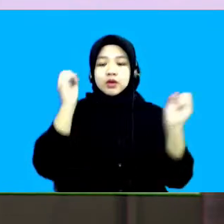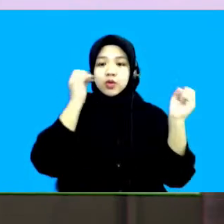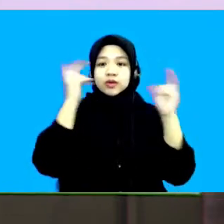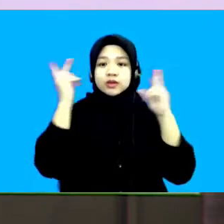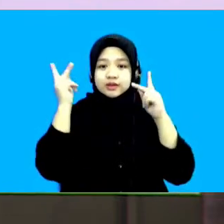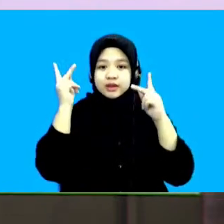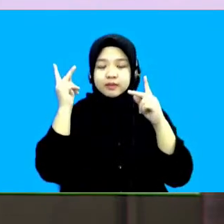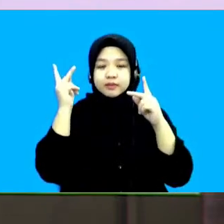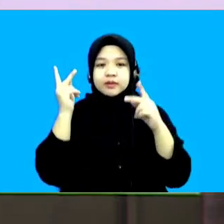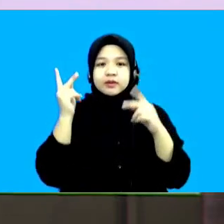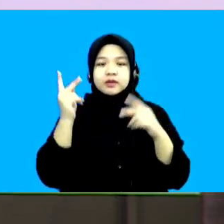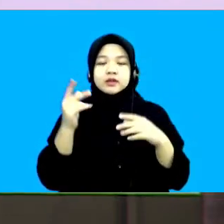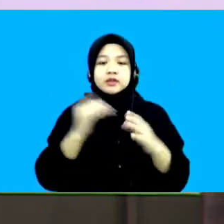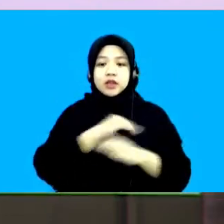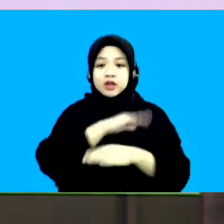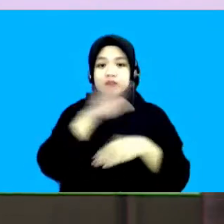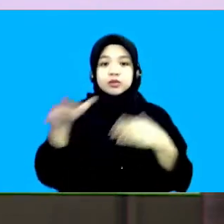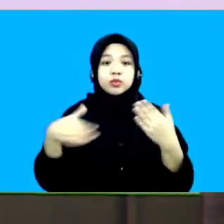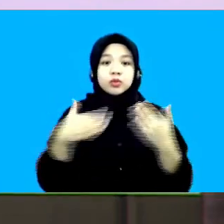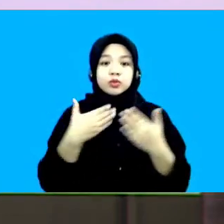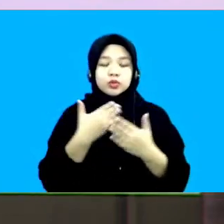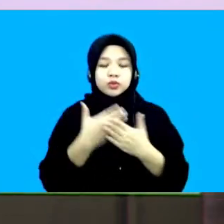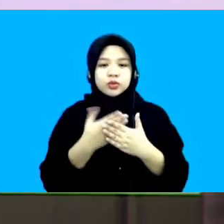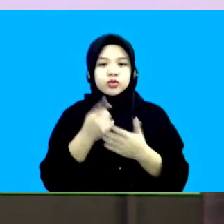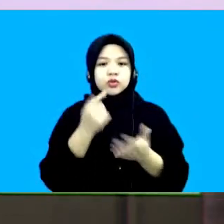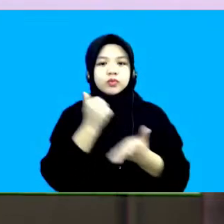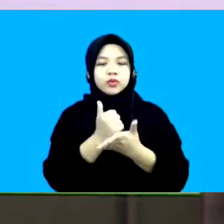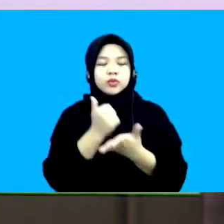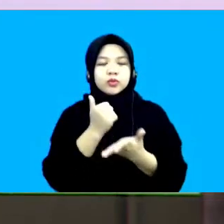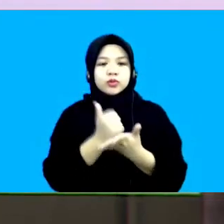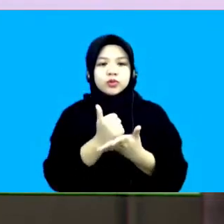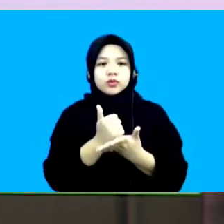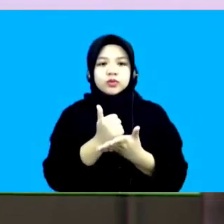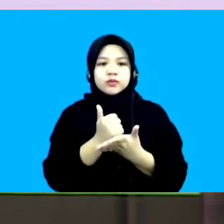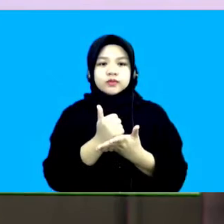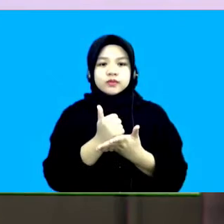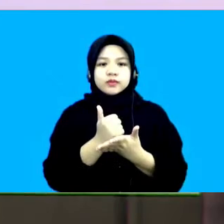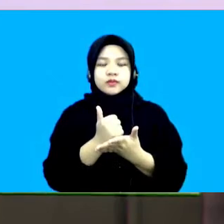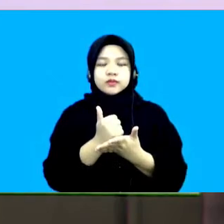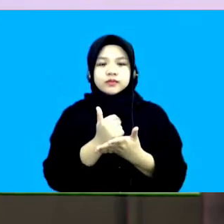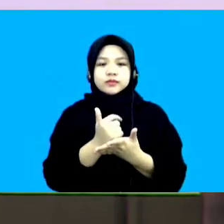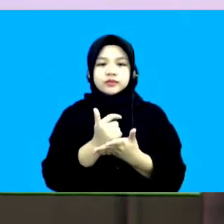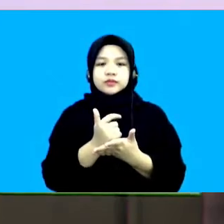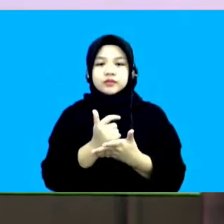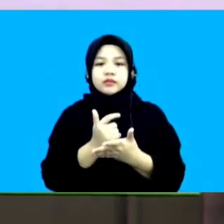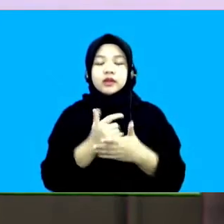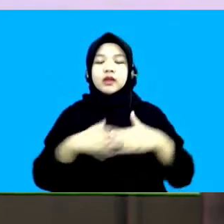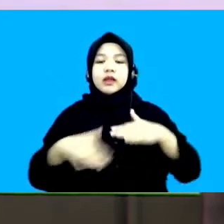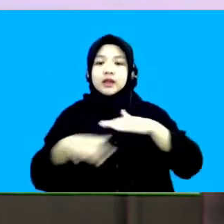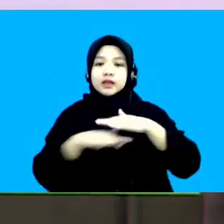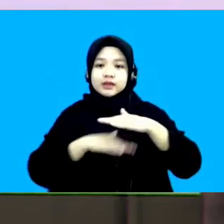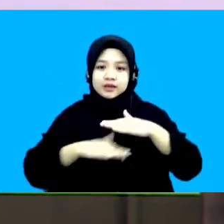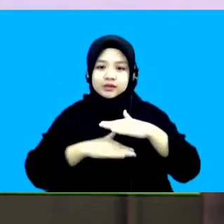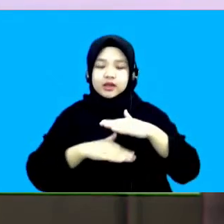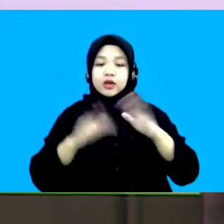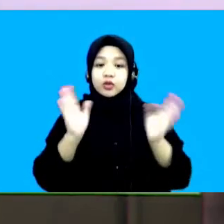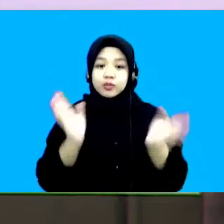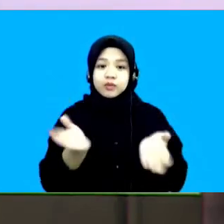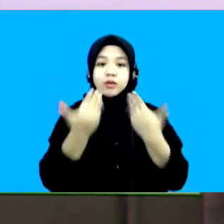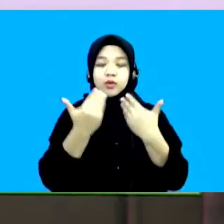how much dimension the people deem poor? If we choose 3K, is it also possible if 2 dimensions are enough to